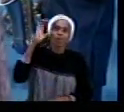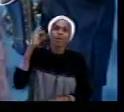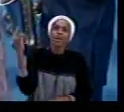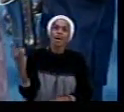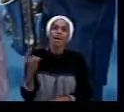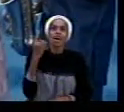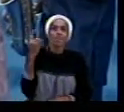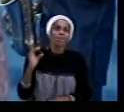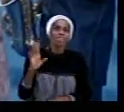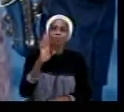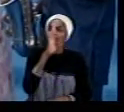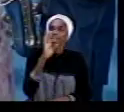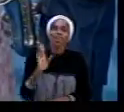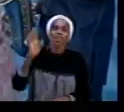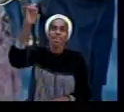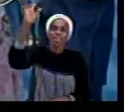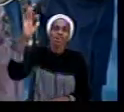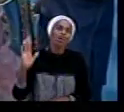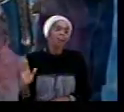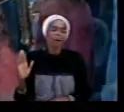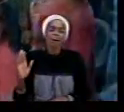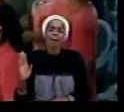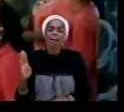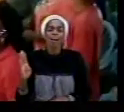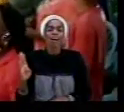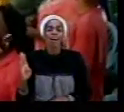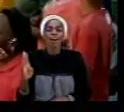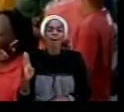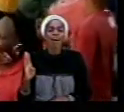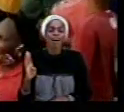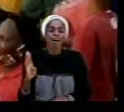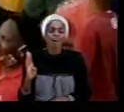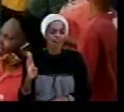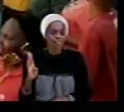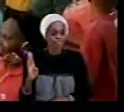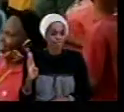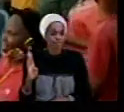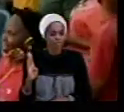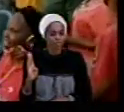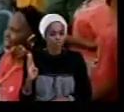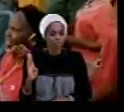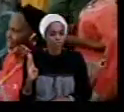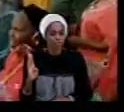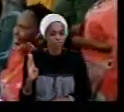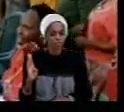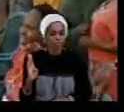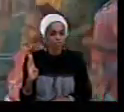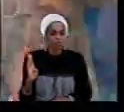will always be God. Your sickness does not change who my God is.